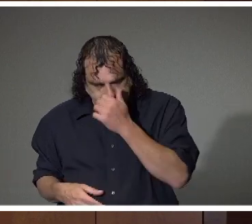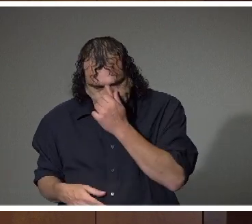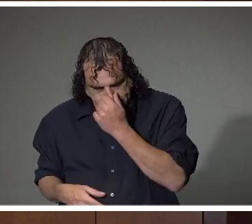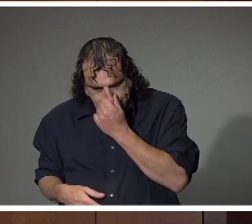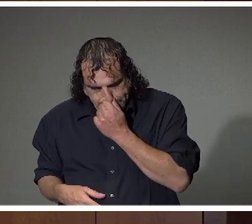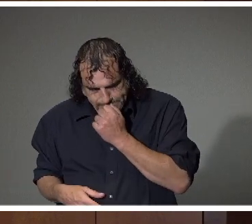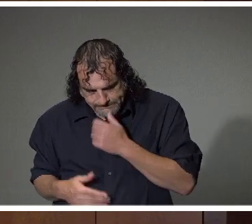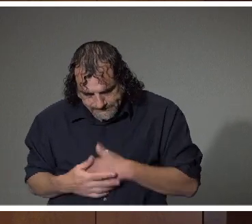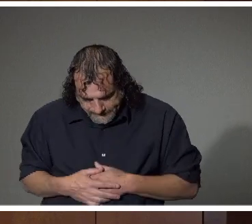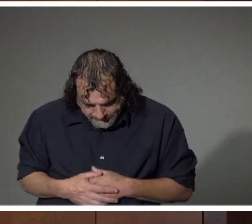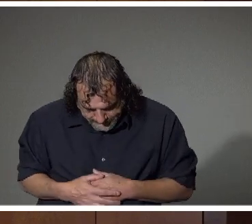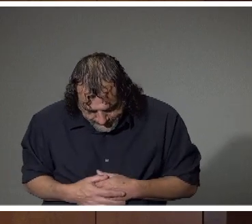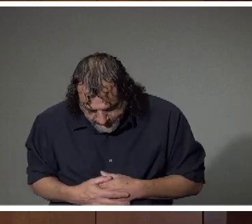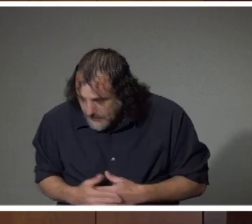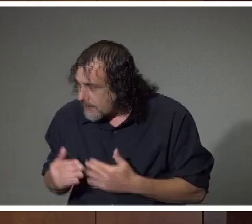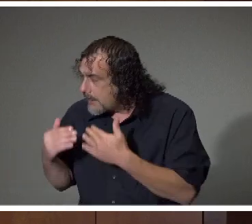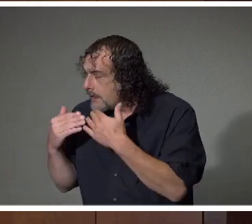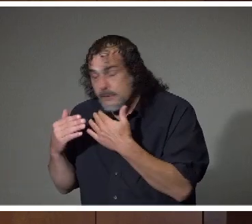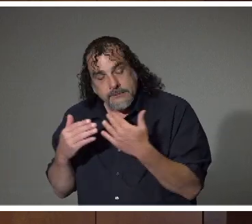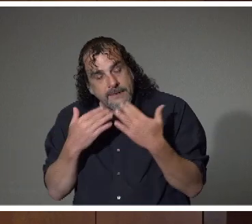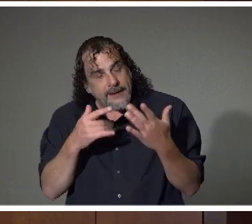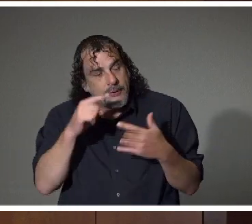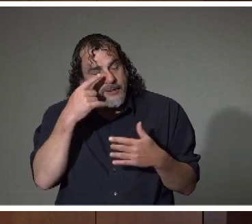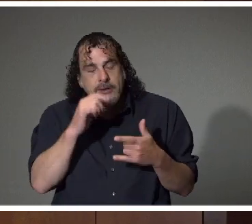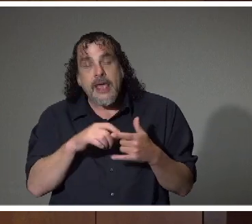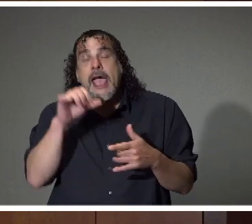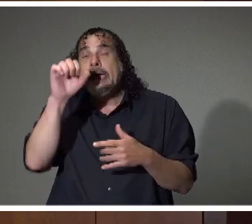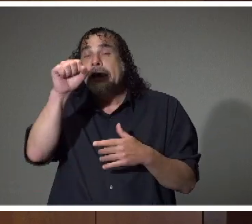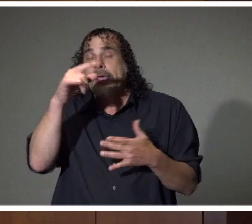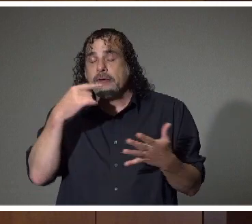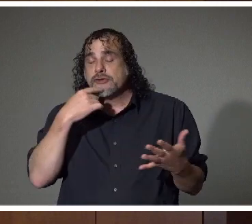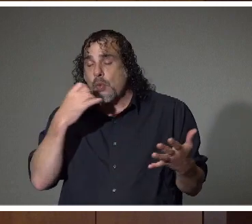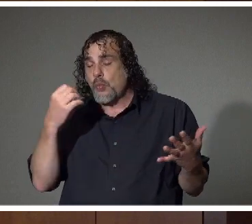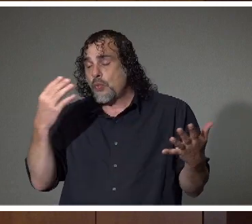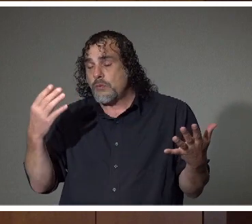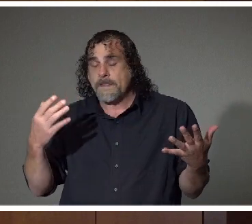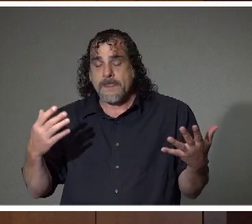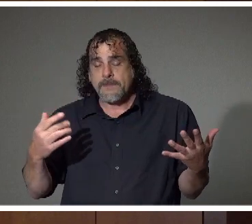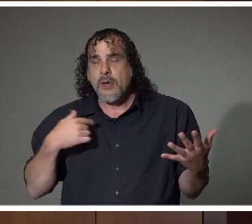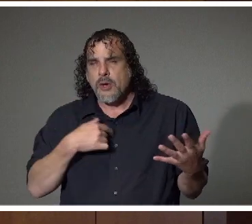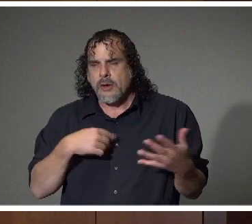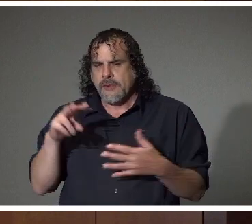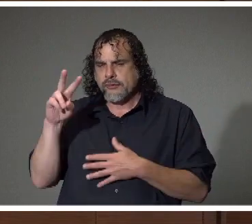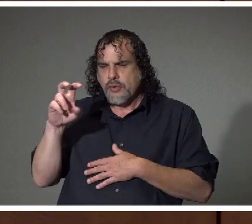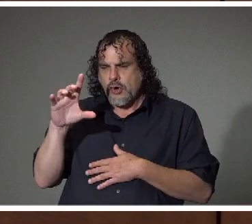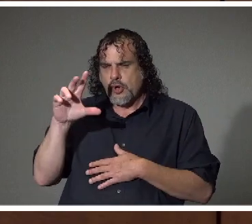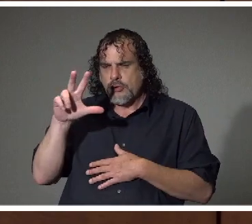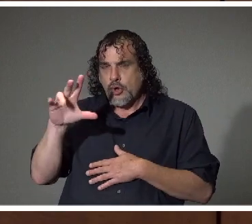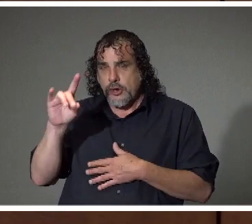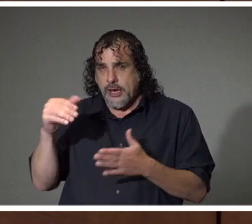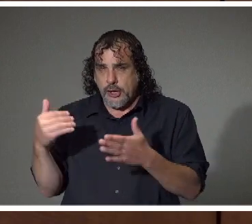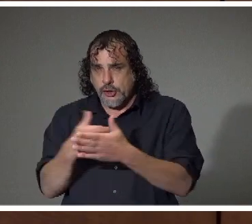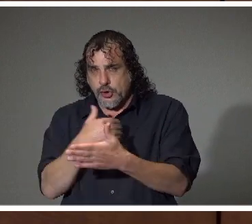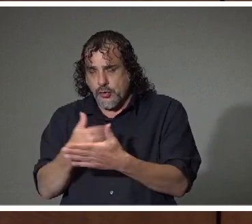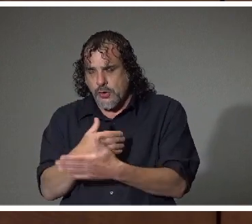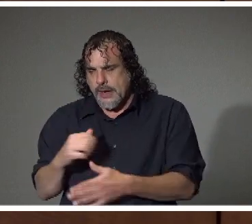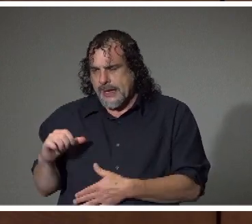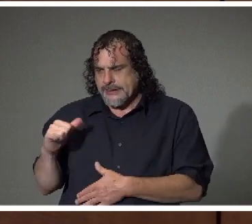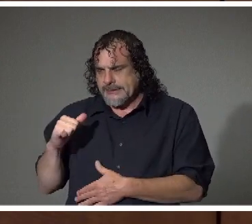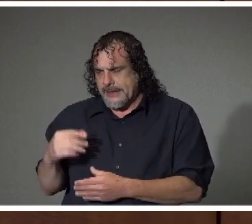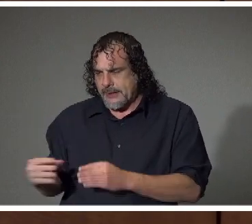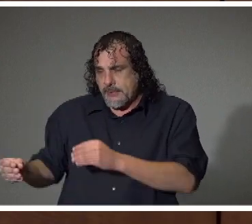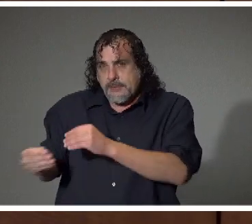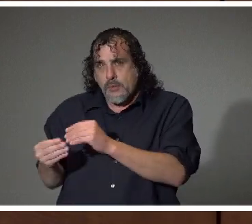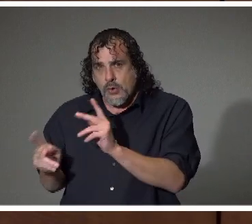seeing. Dr. Dobbs? Yeah, thank you, Governor. So we're reporting today 238 new cases with 10 additional deaths,